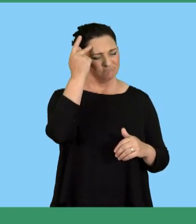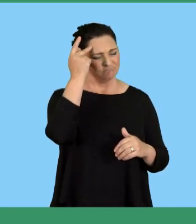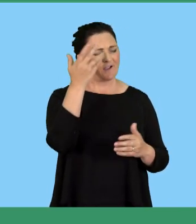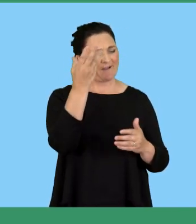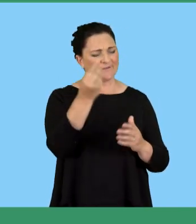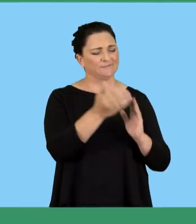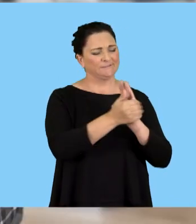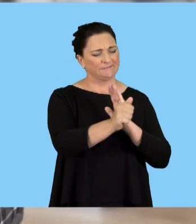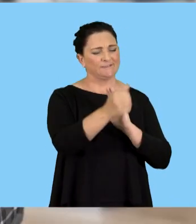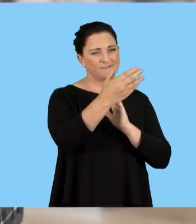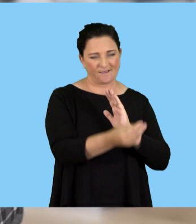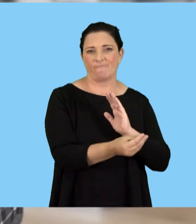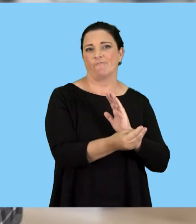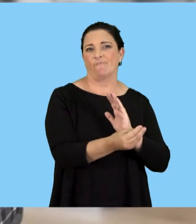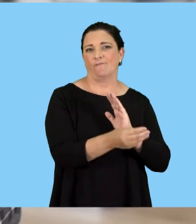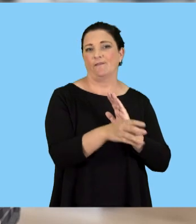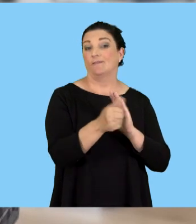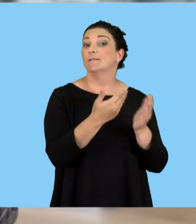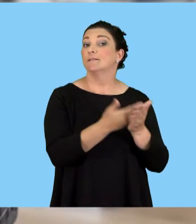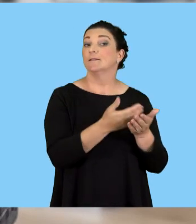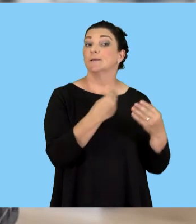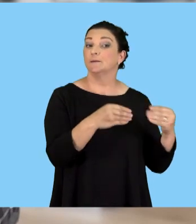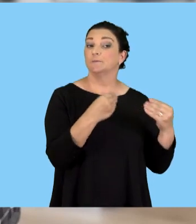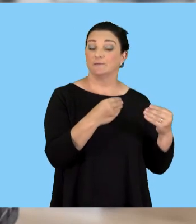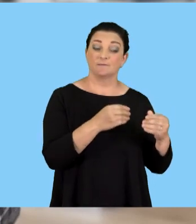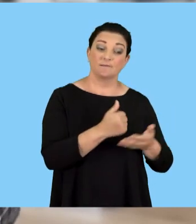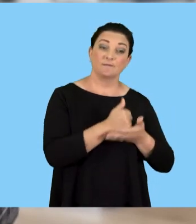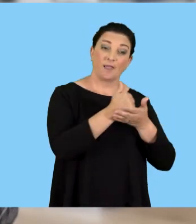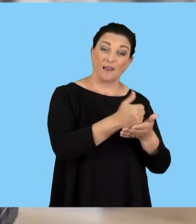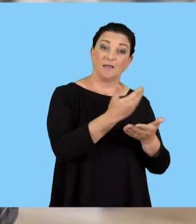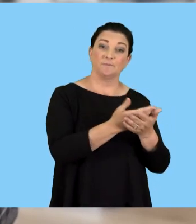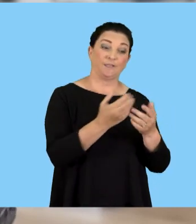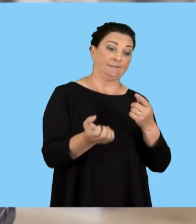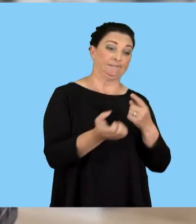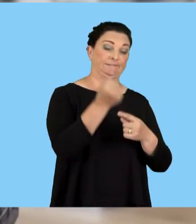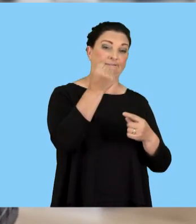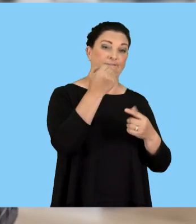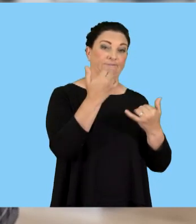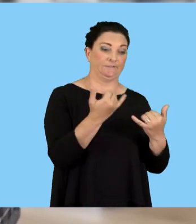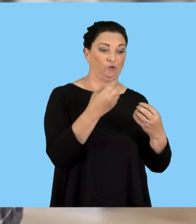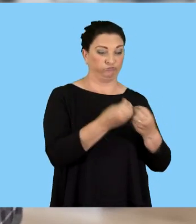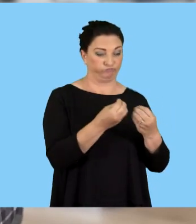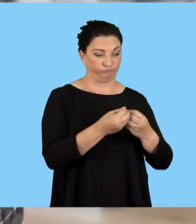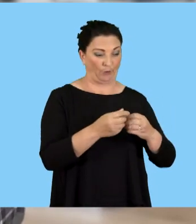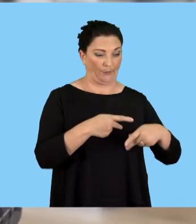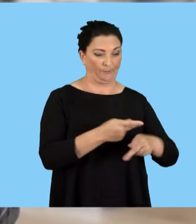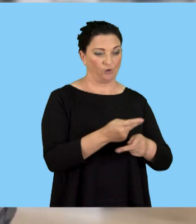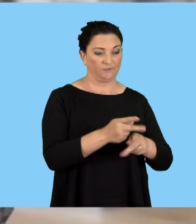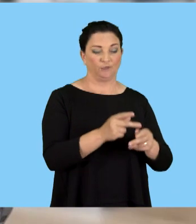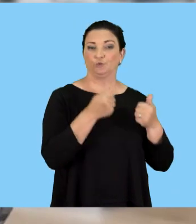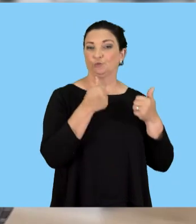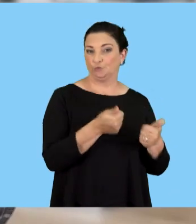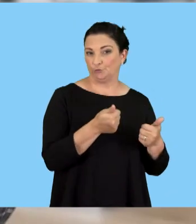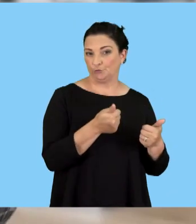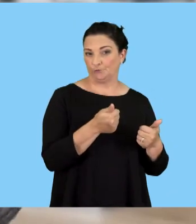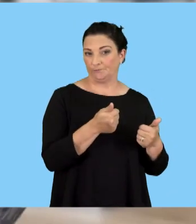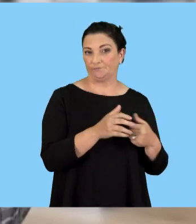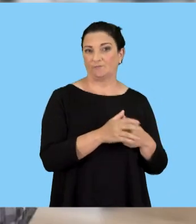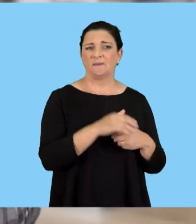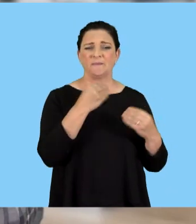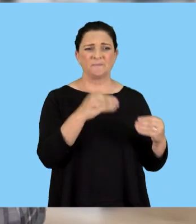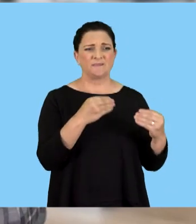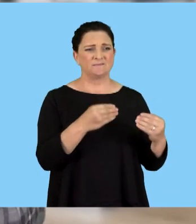increase the pool of skilled labor, meaning skilled workers inside the business, which will lead to productivity because